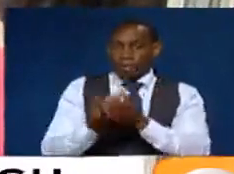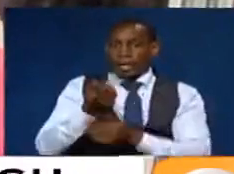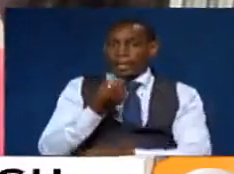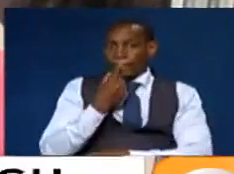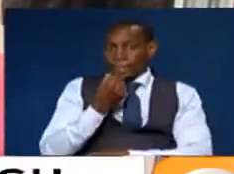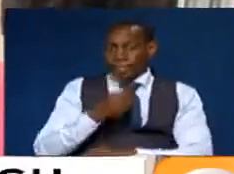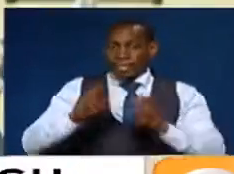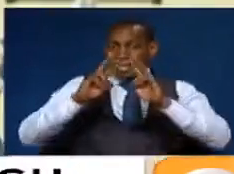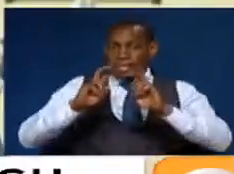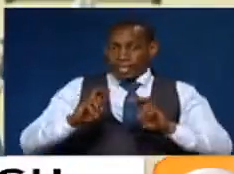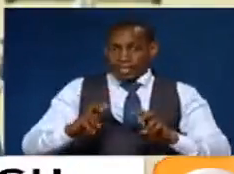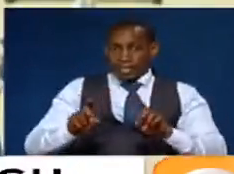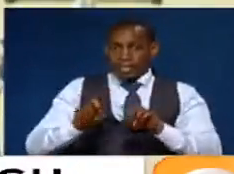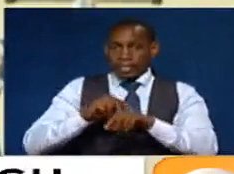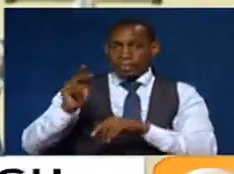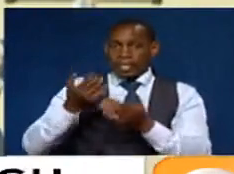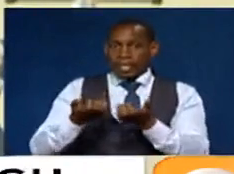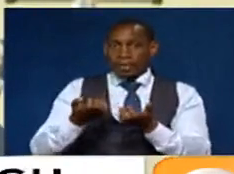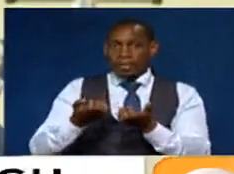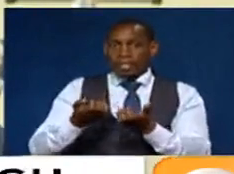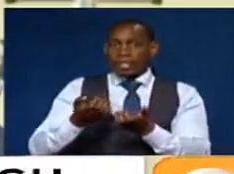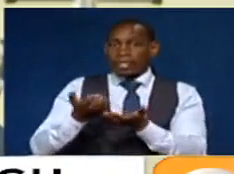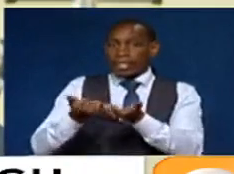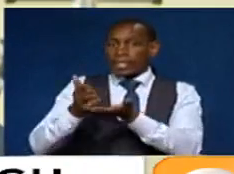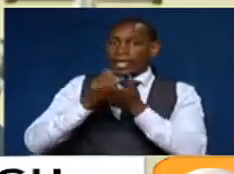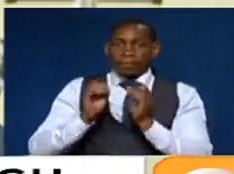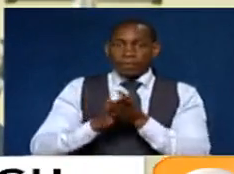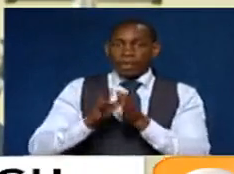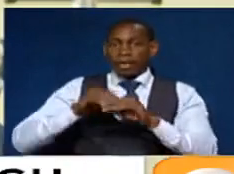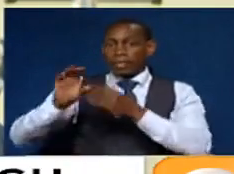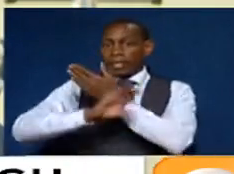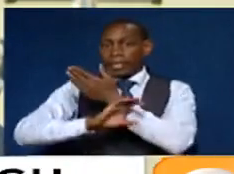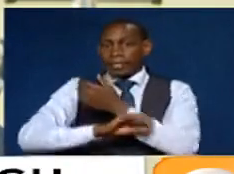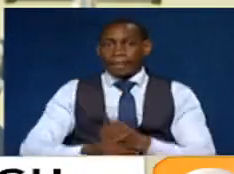medicine research as Kenya will no longer seek assistance abroad.